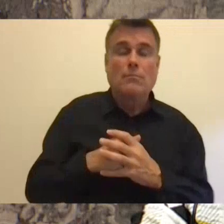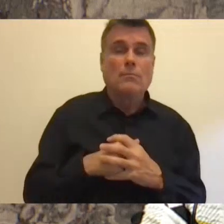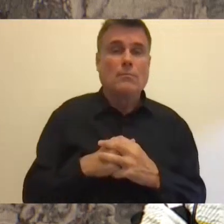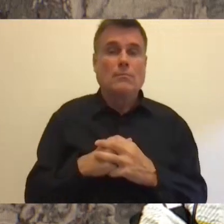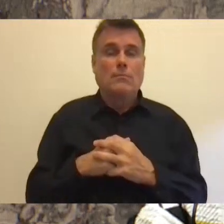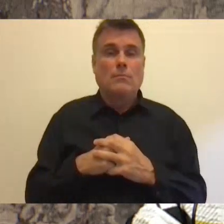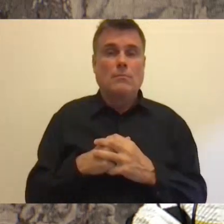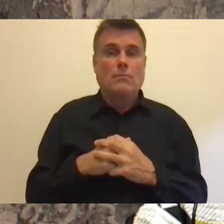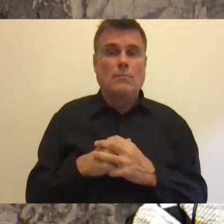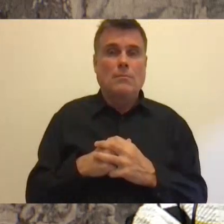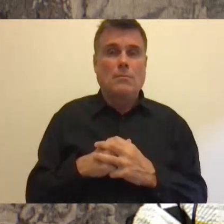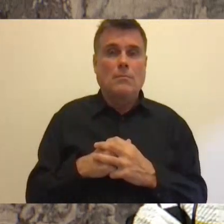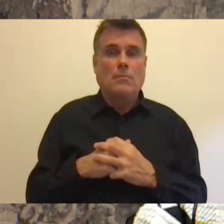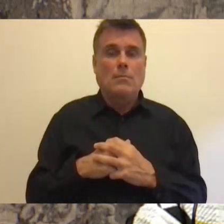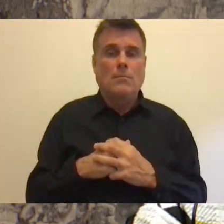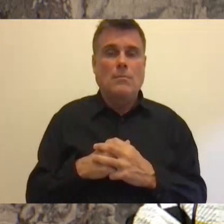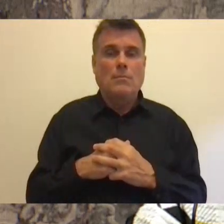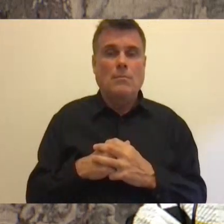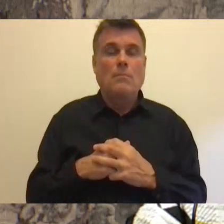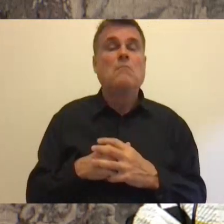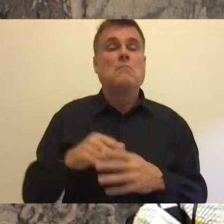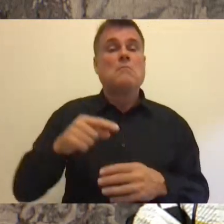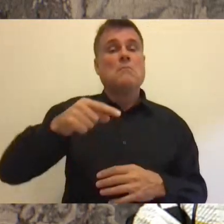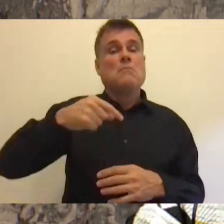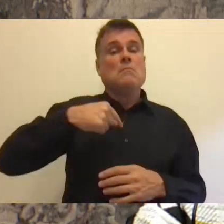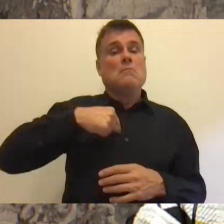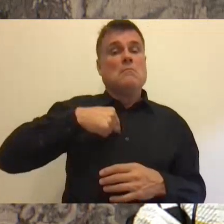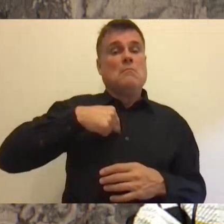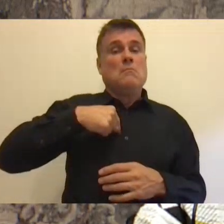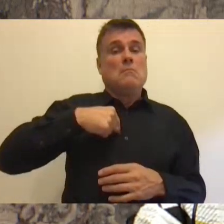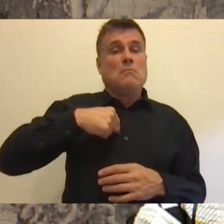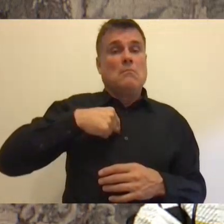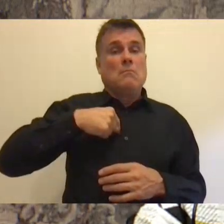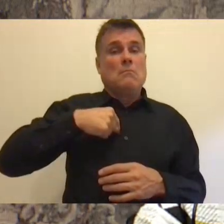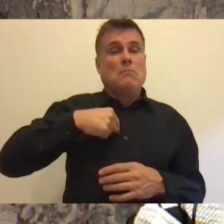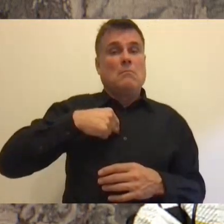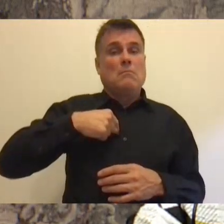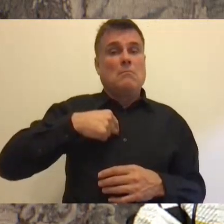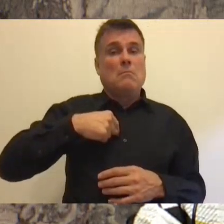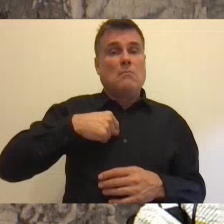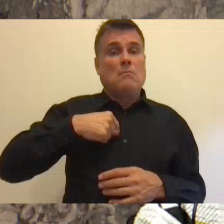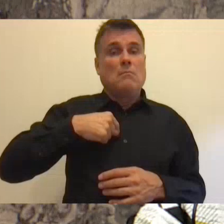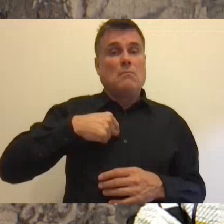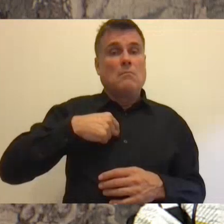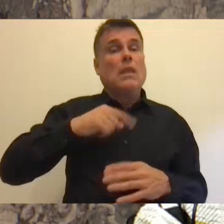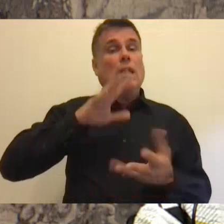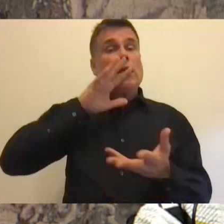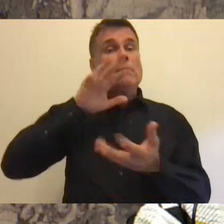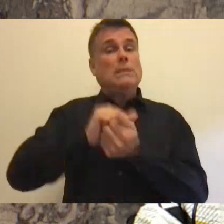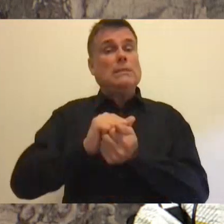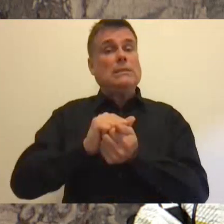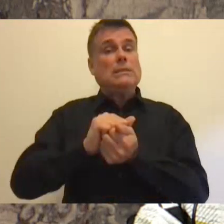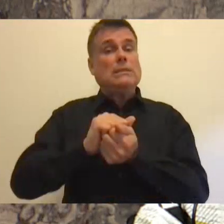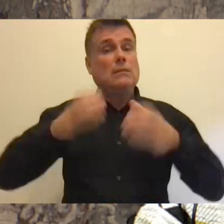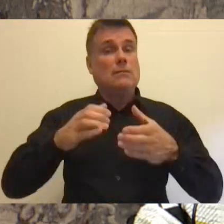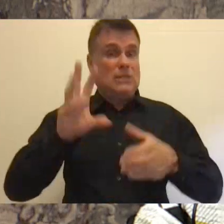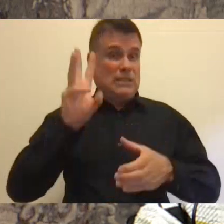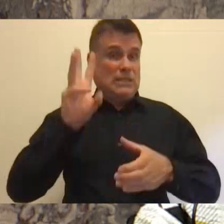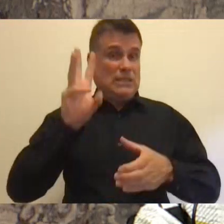6 years. I chaired the Aboriginal Business Development Council for the BC government. Not